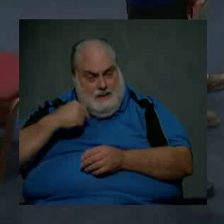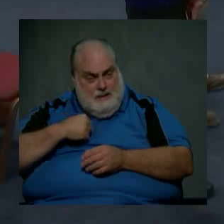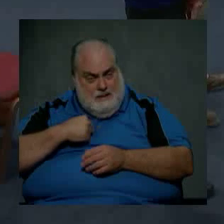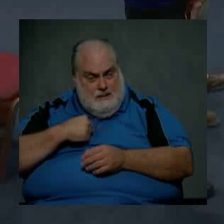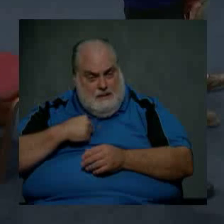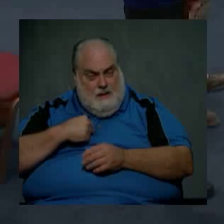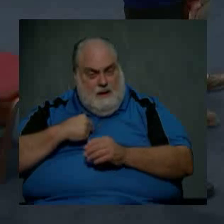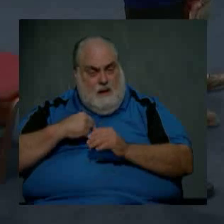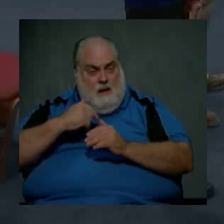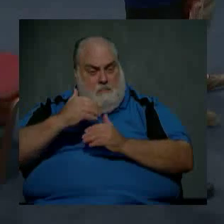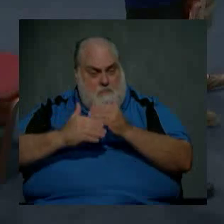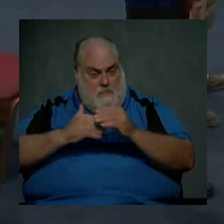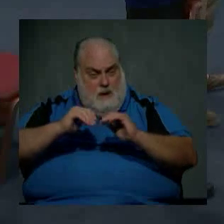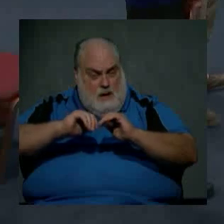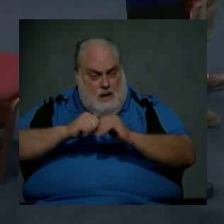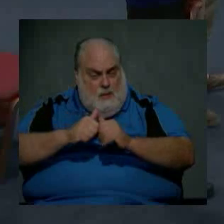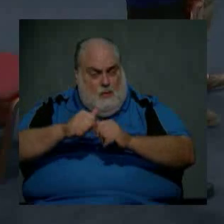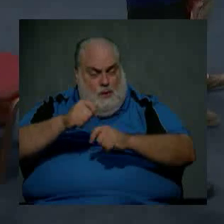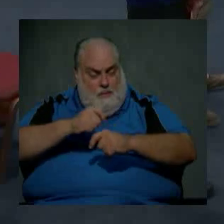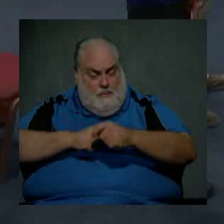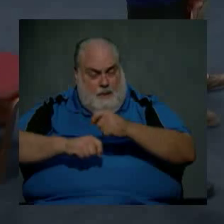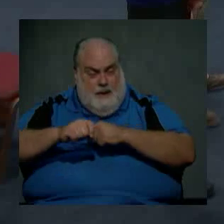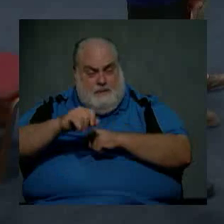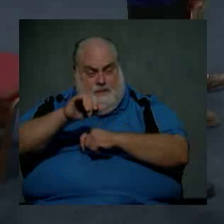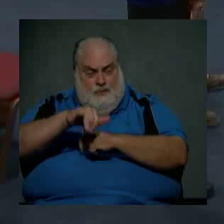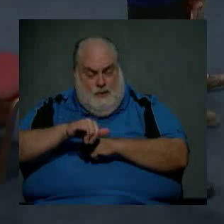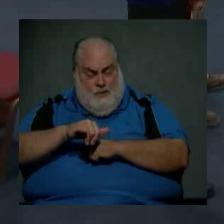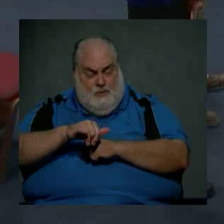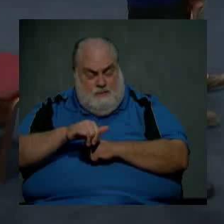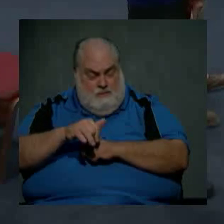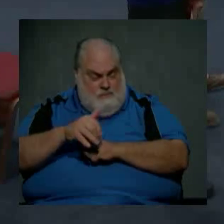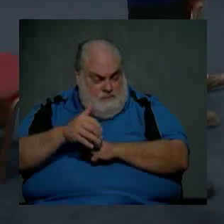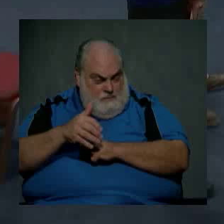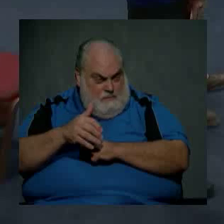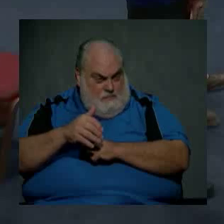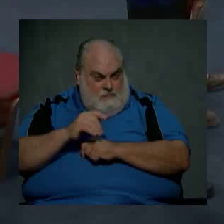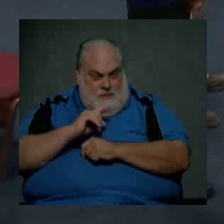how we're going to replace those, that it's going to be,